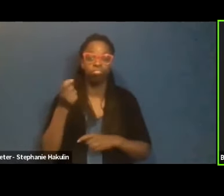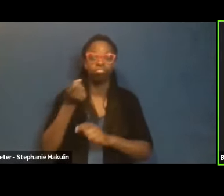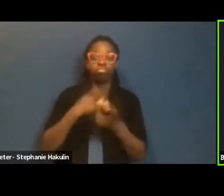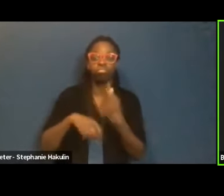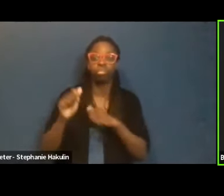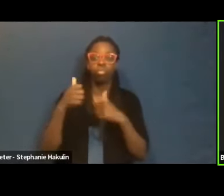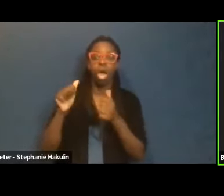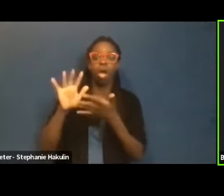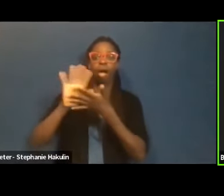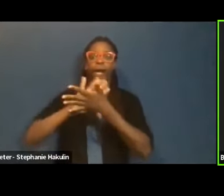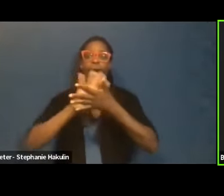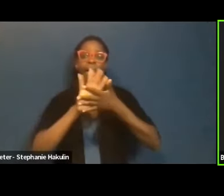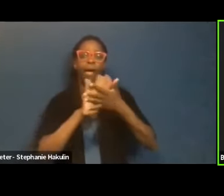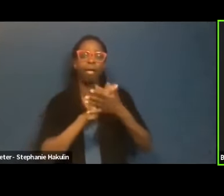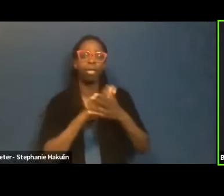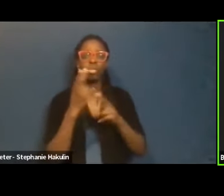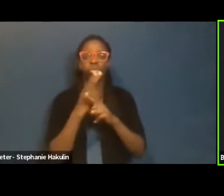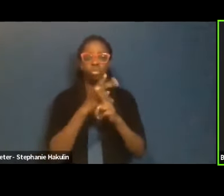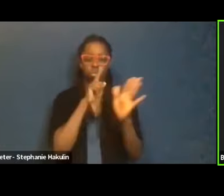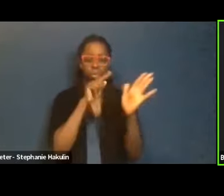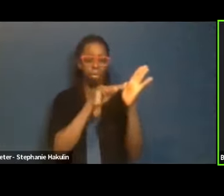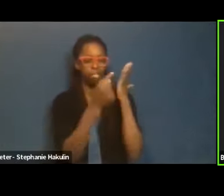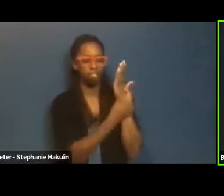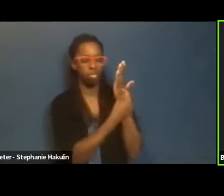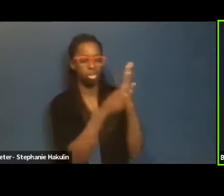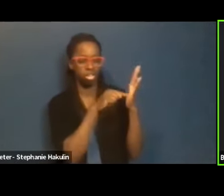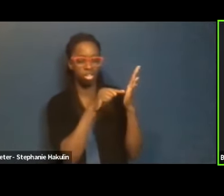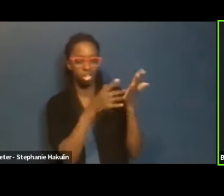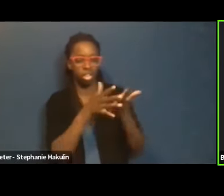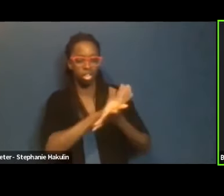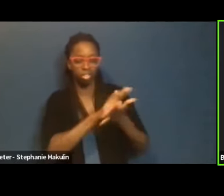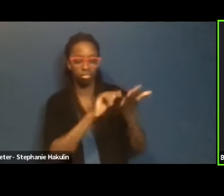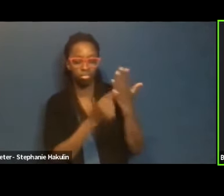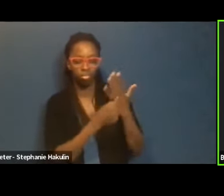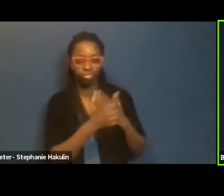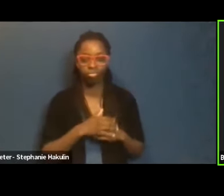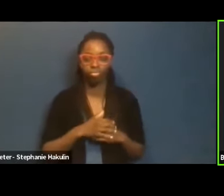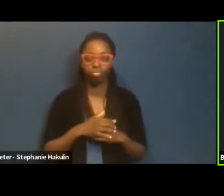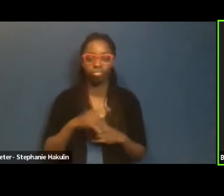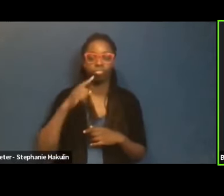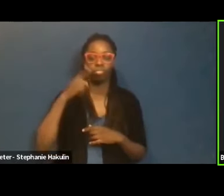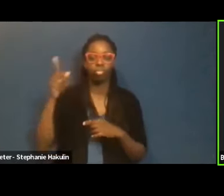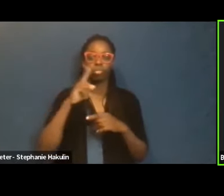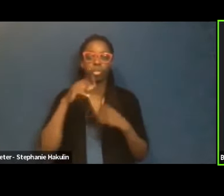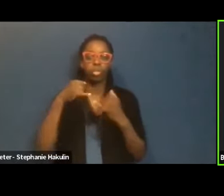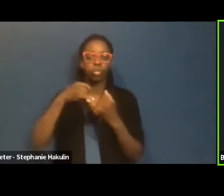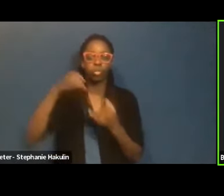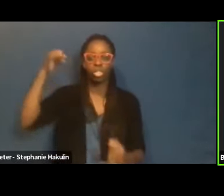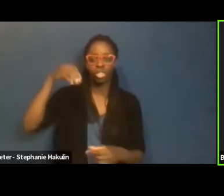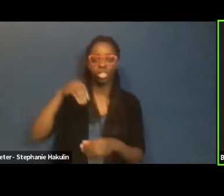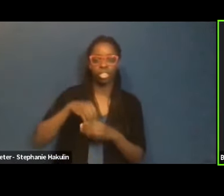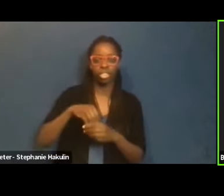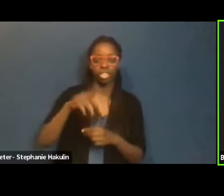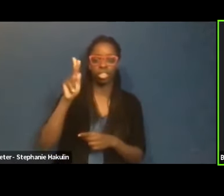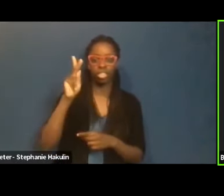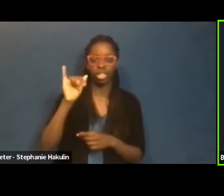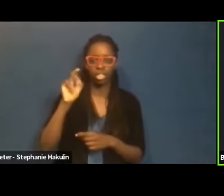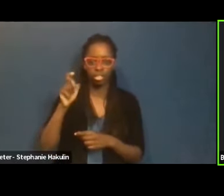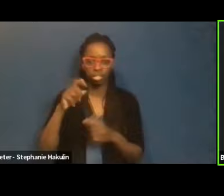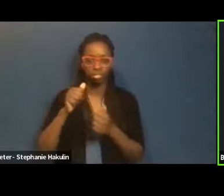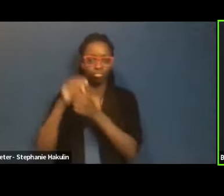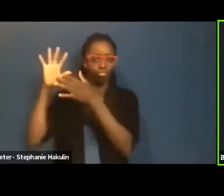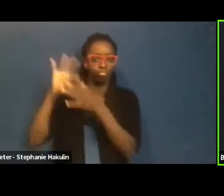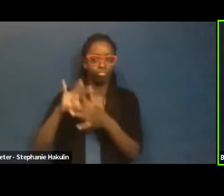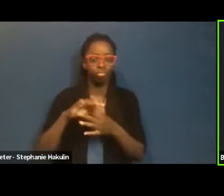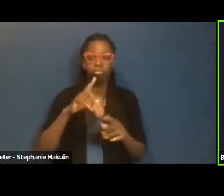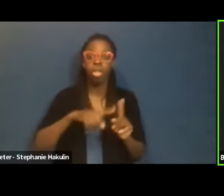the string of a kite keeps him grounded, reminds him where home is. The other is the kite,